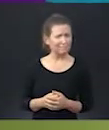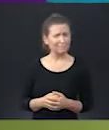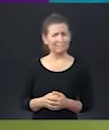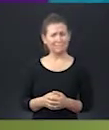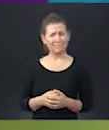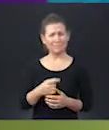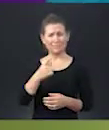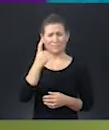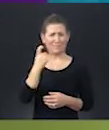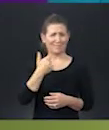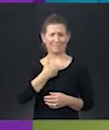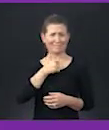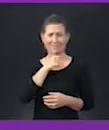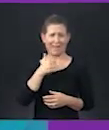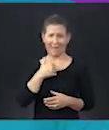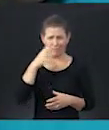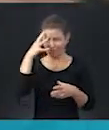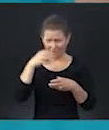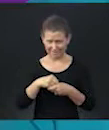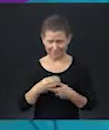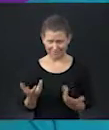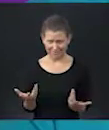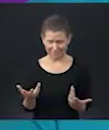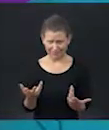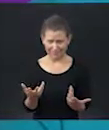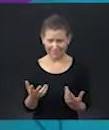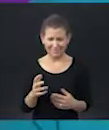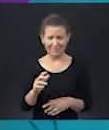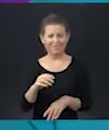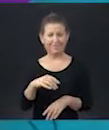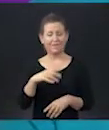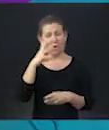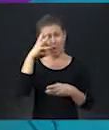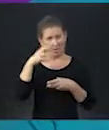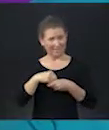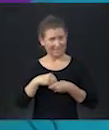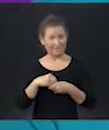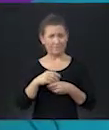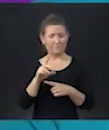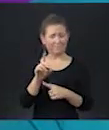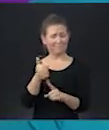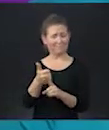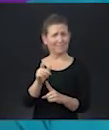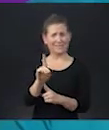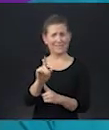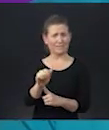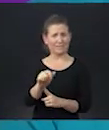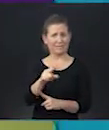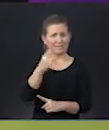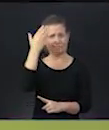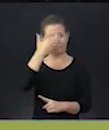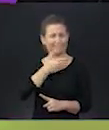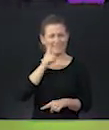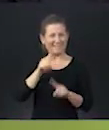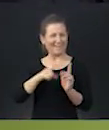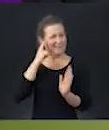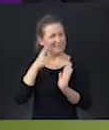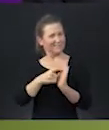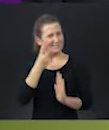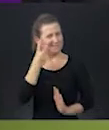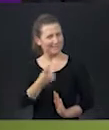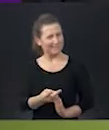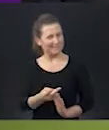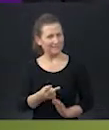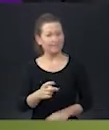Well, because I don't have autism. Well, autism is a disability that you can't really see. The